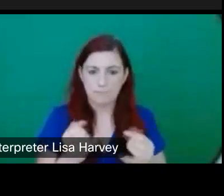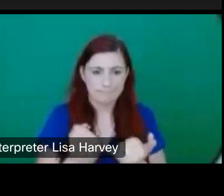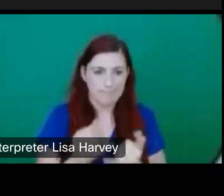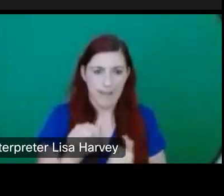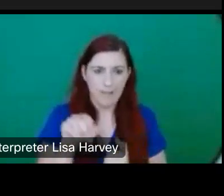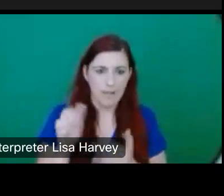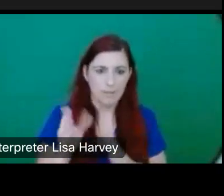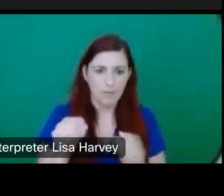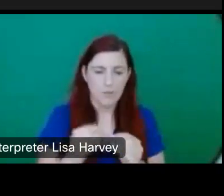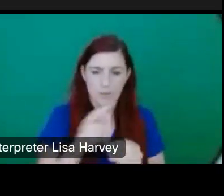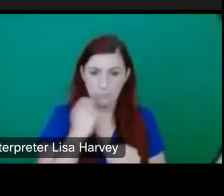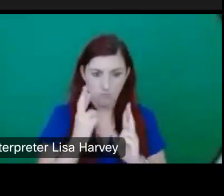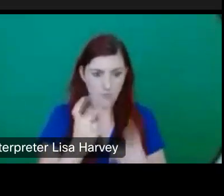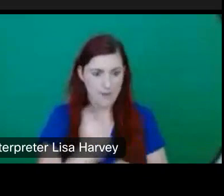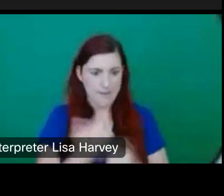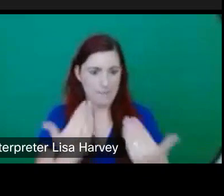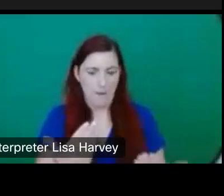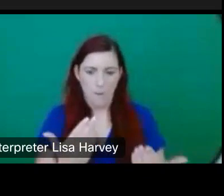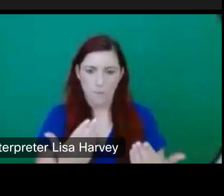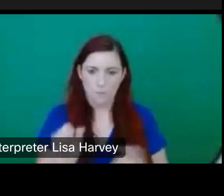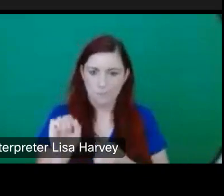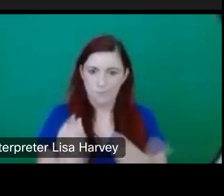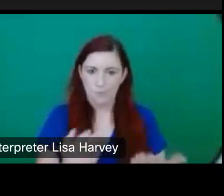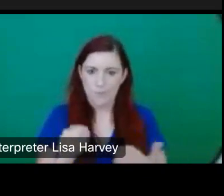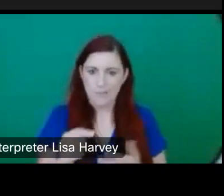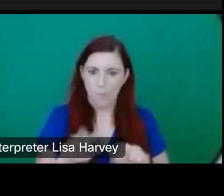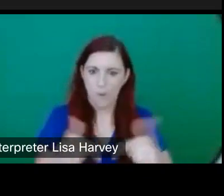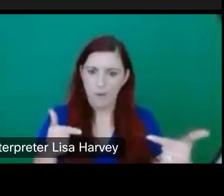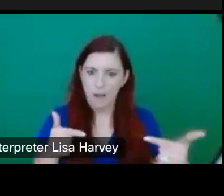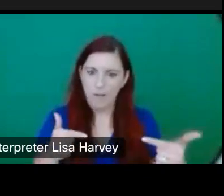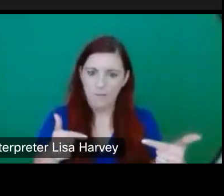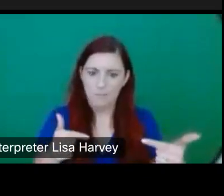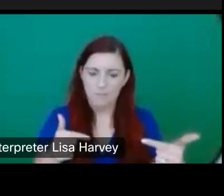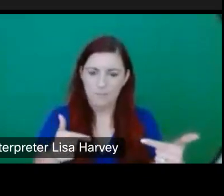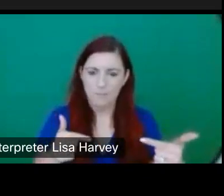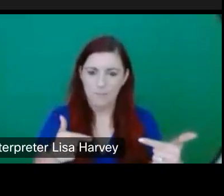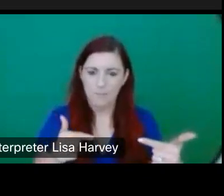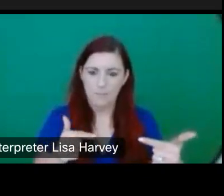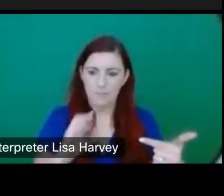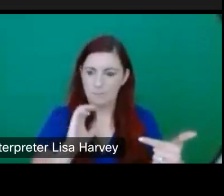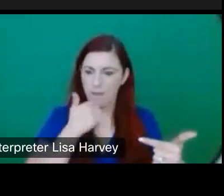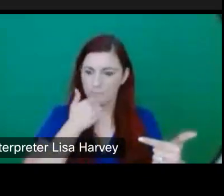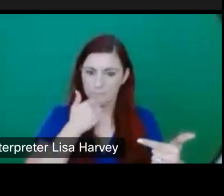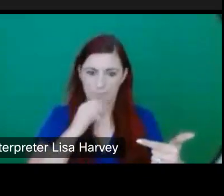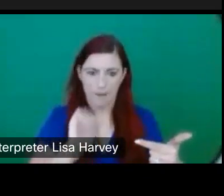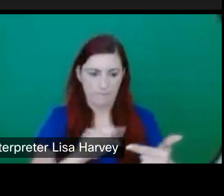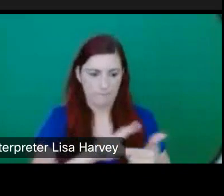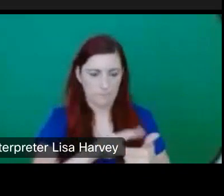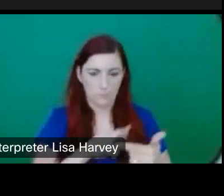actually very timely that this webinar is taking place today, because I suppose there's two